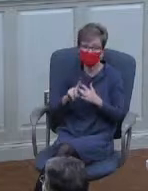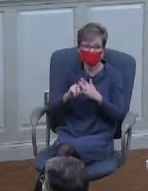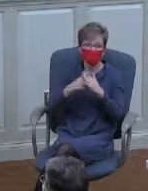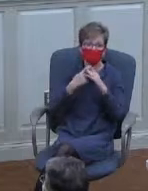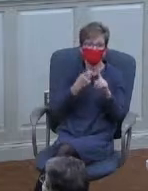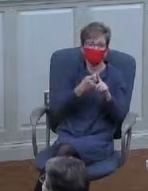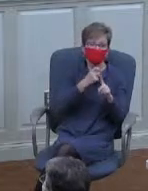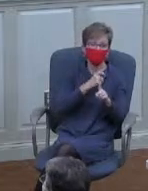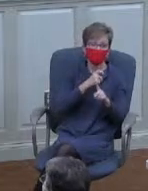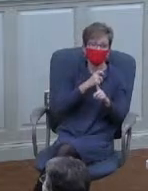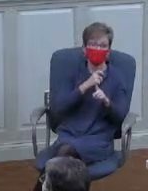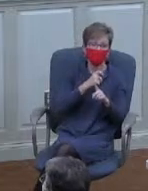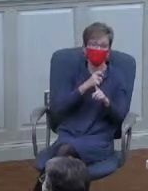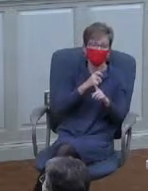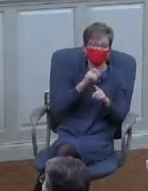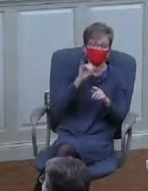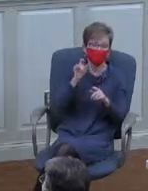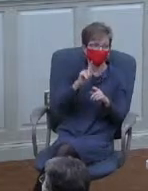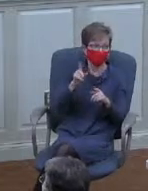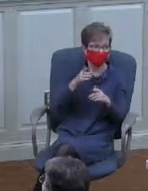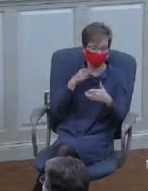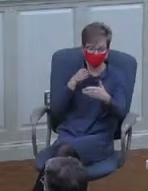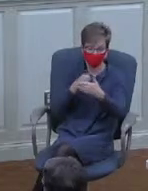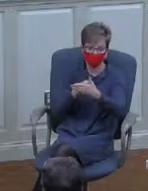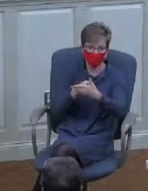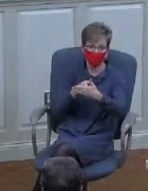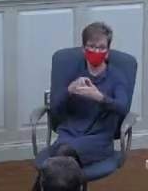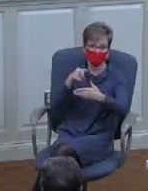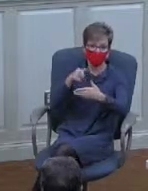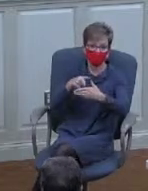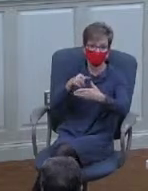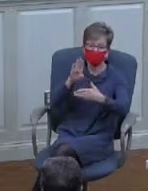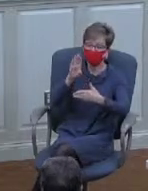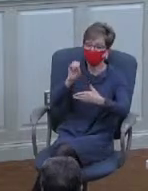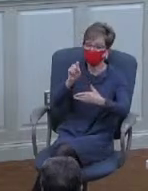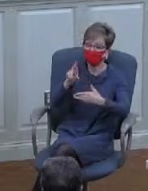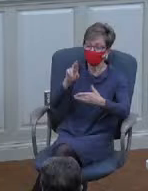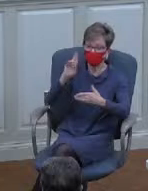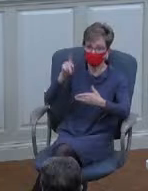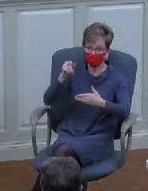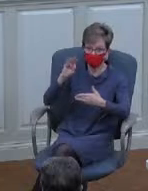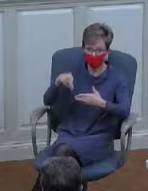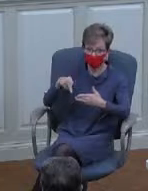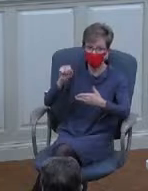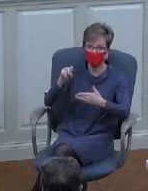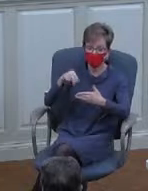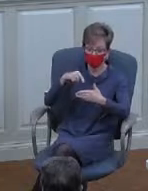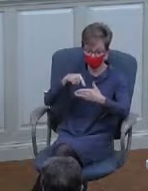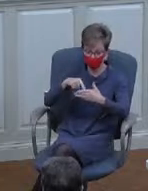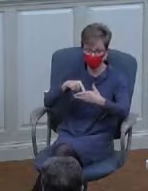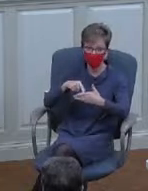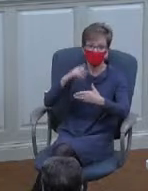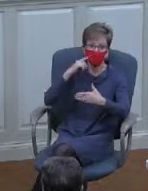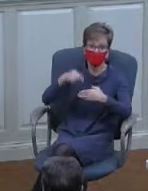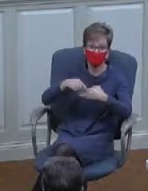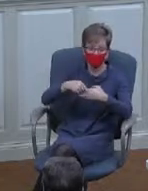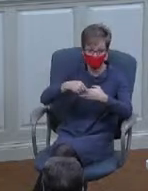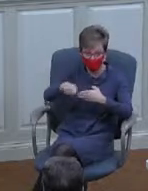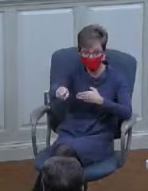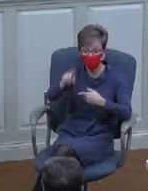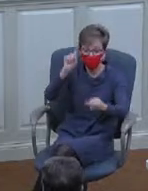from the termination point of the booster pump station and running in and through Perryville.